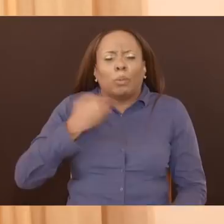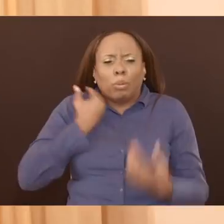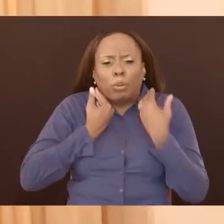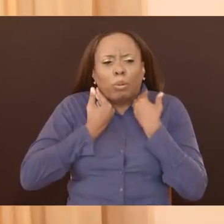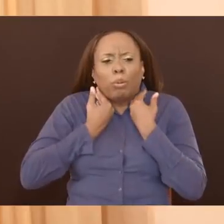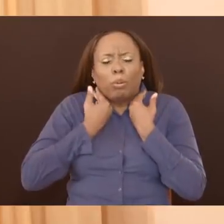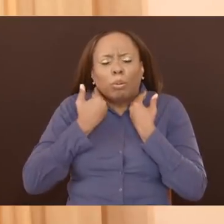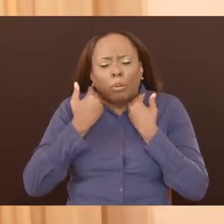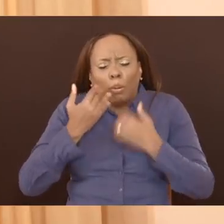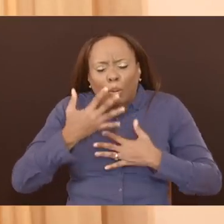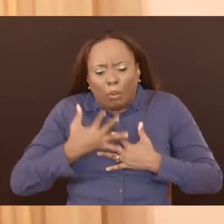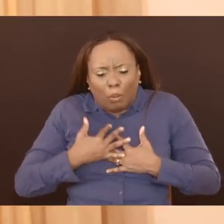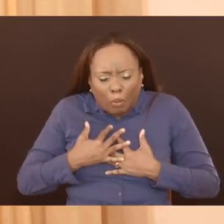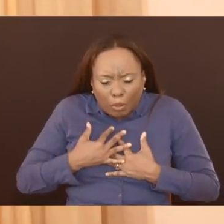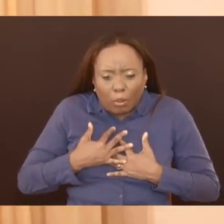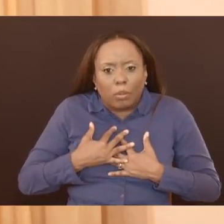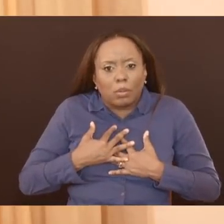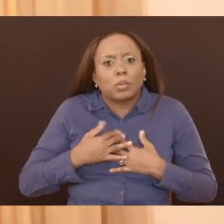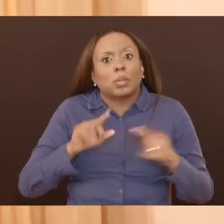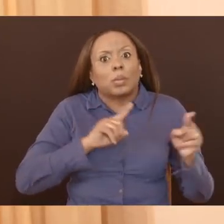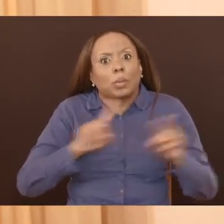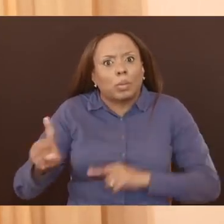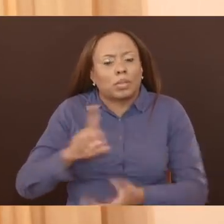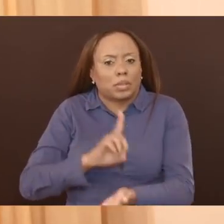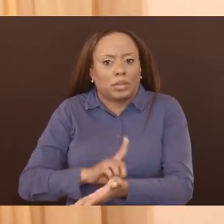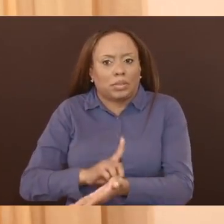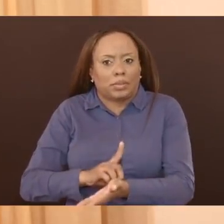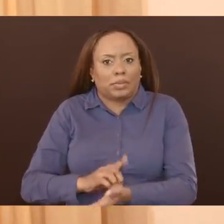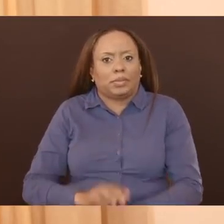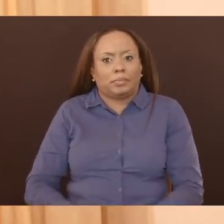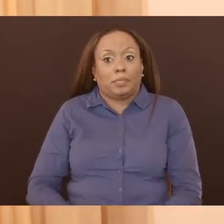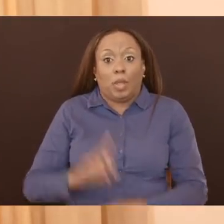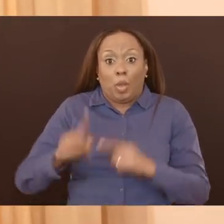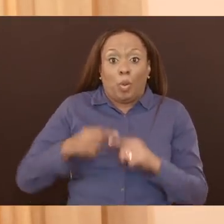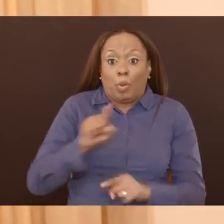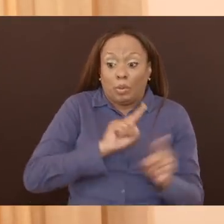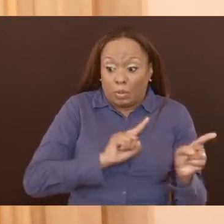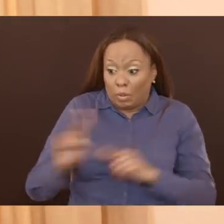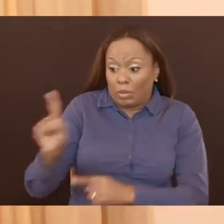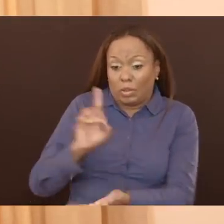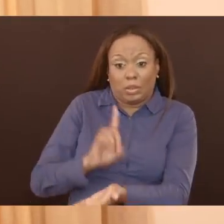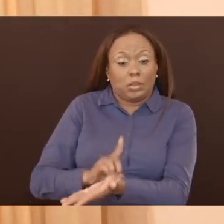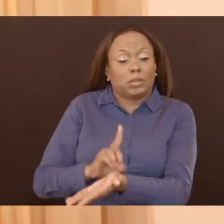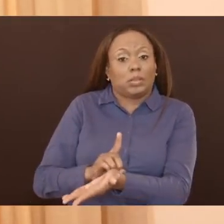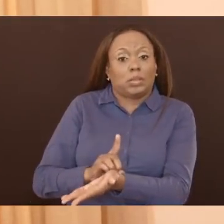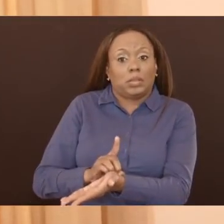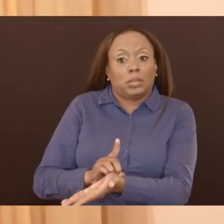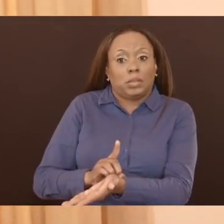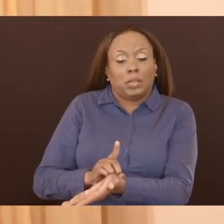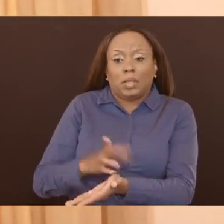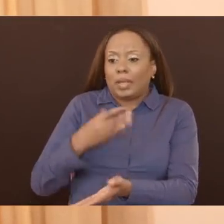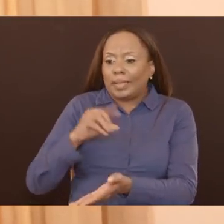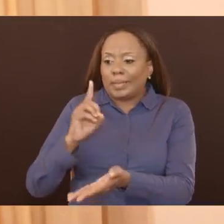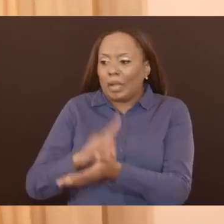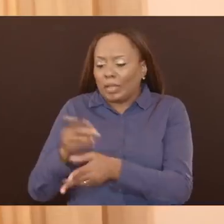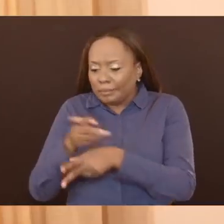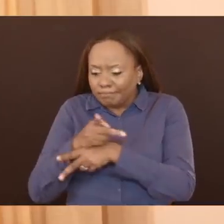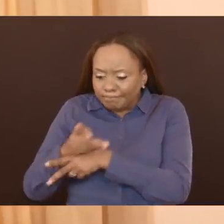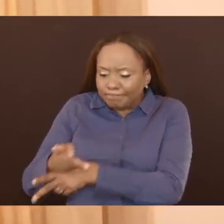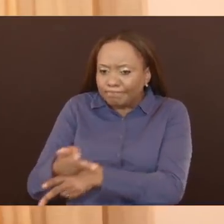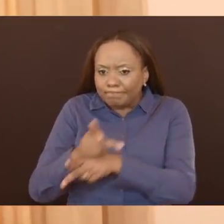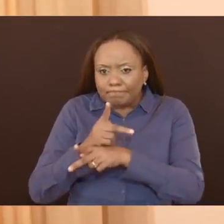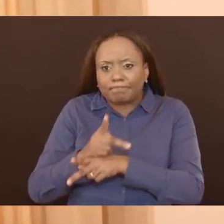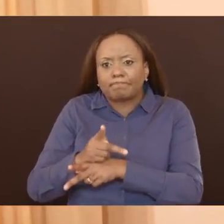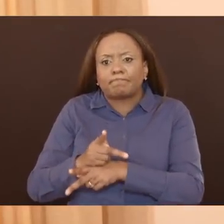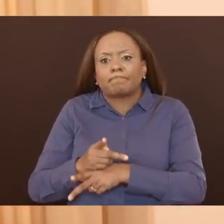serious comorbidities. Once those persons come forward and they are taken care of, there's a point at which